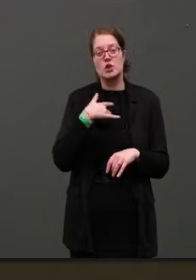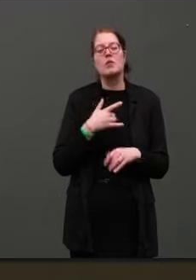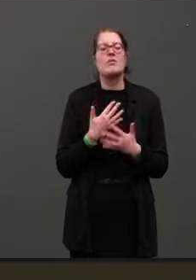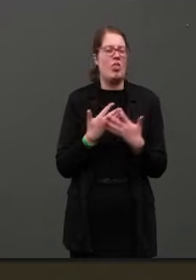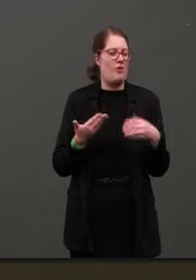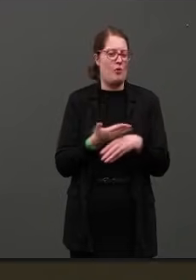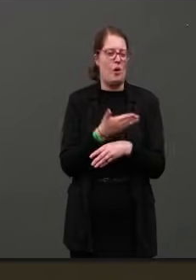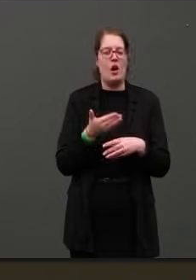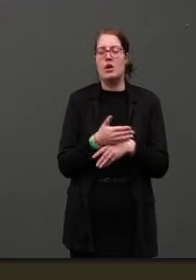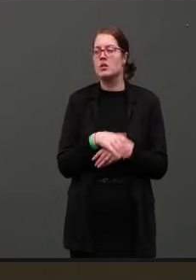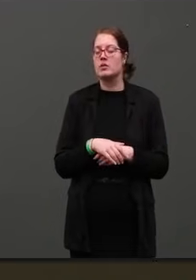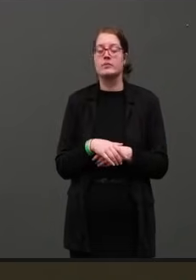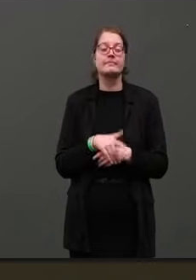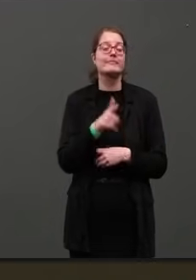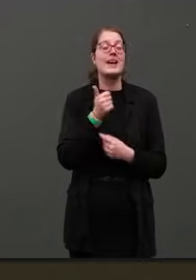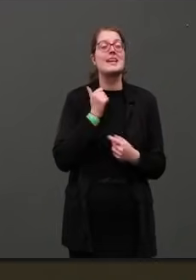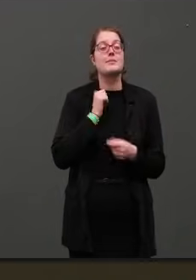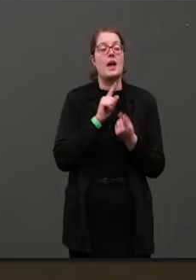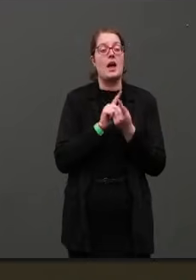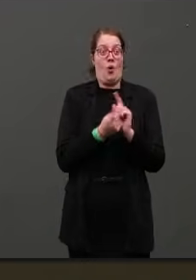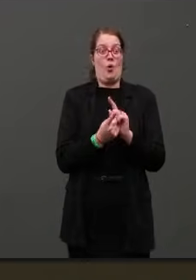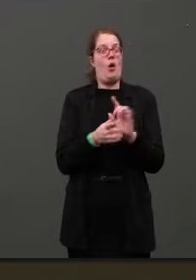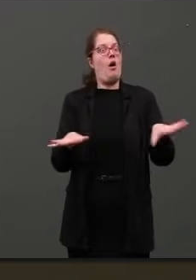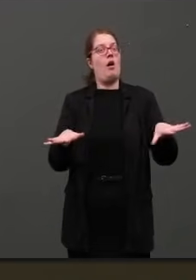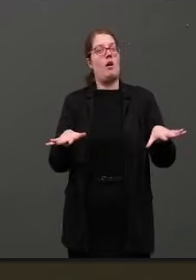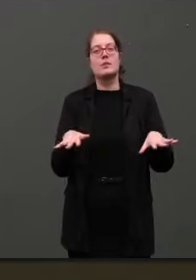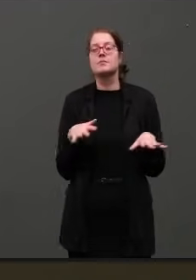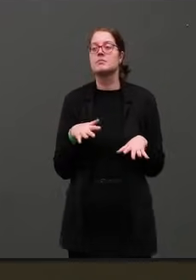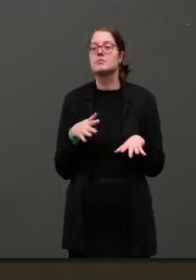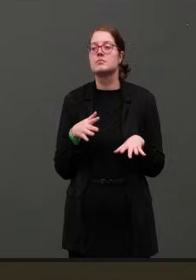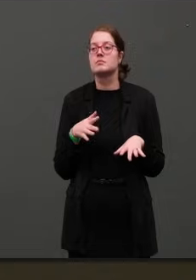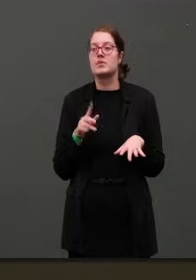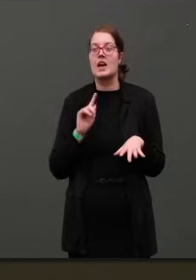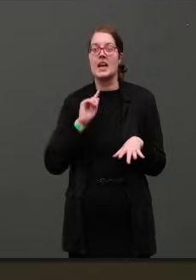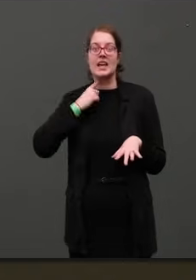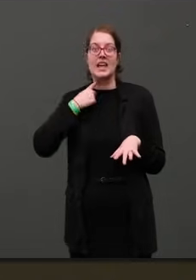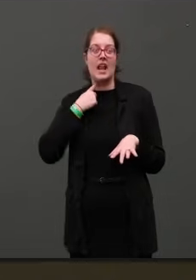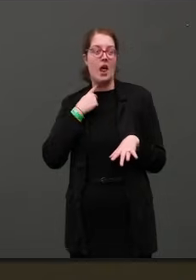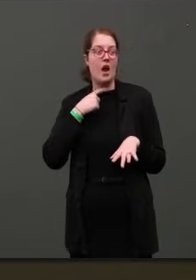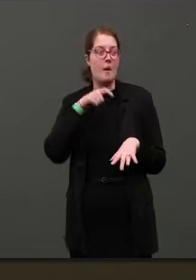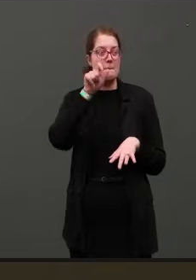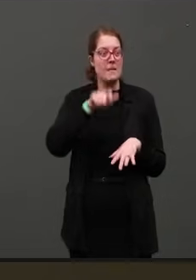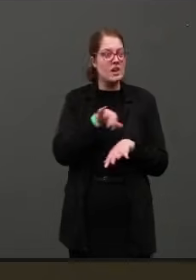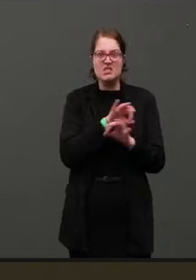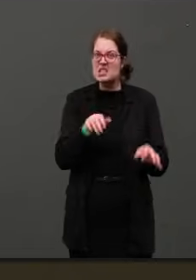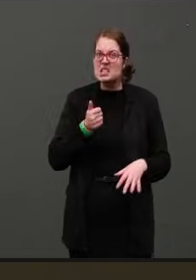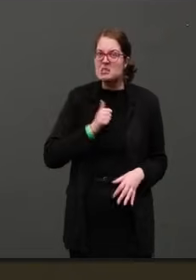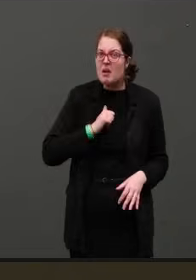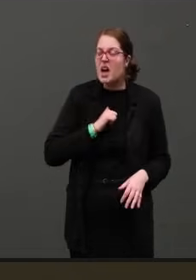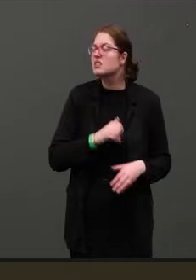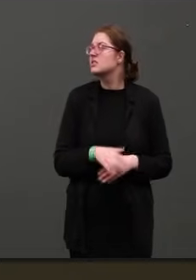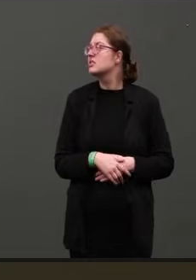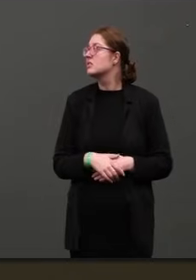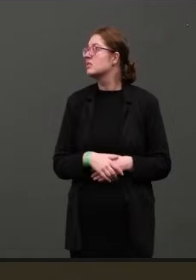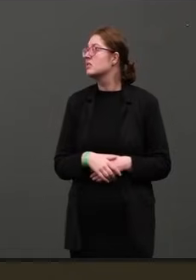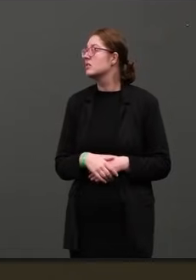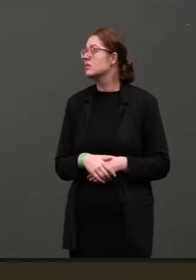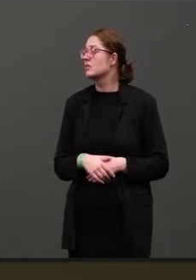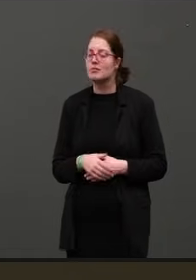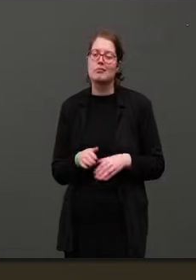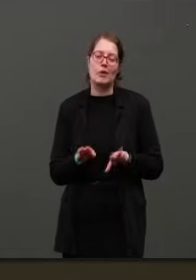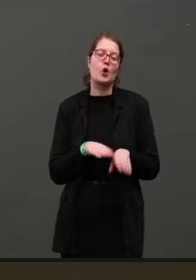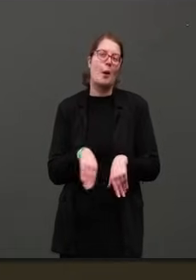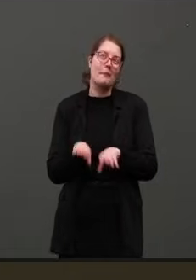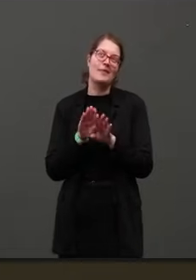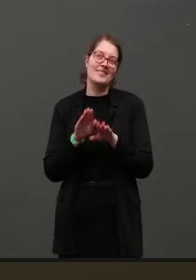subverting expectation can be as simple as the killer is somebody that the audience didn't expect. That is a really common one in crime fiction. It's kind